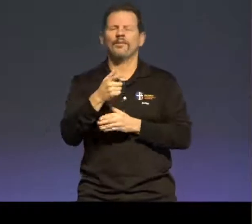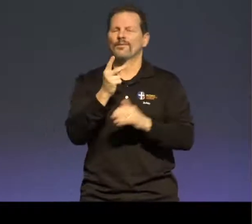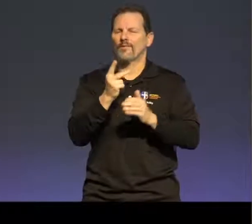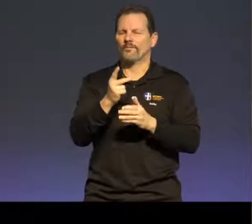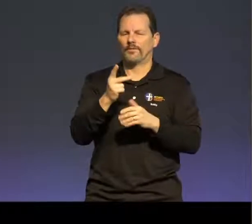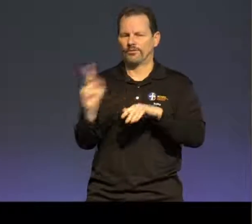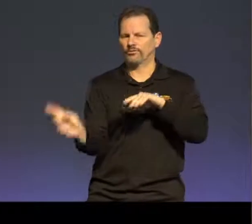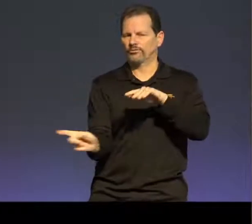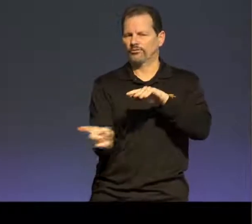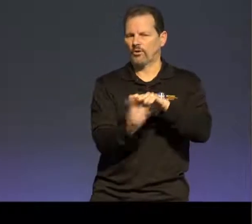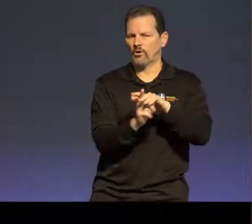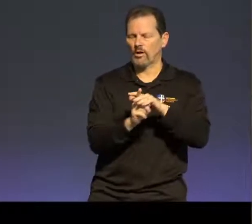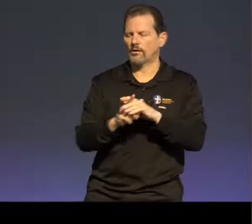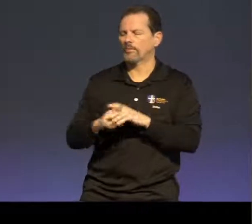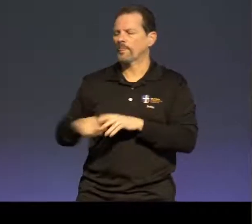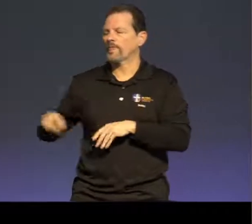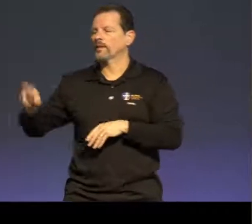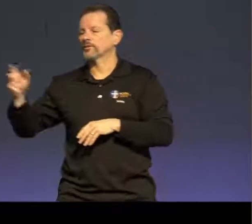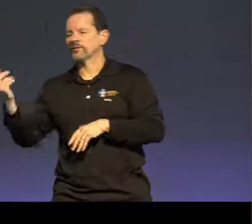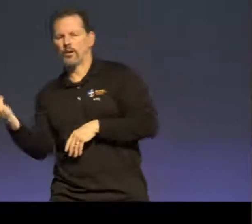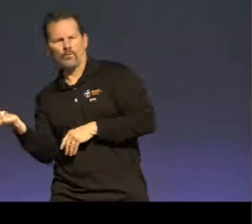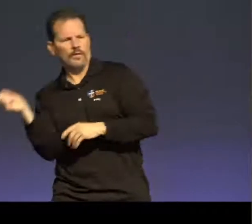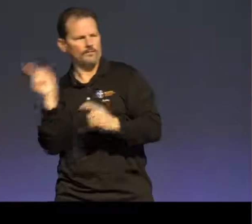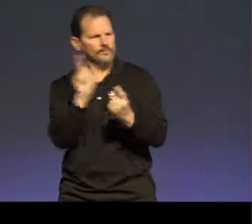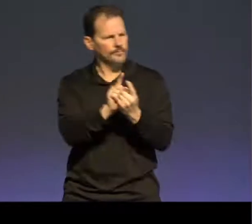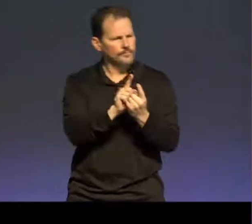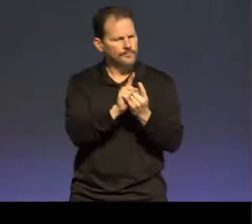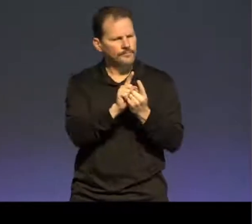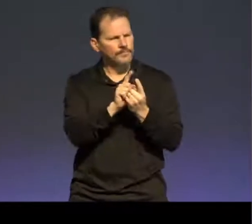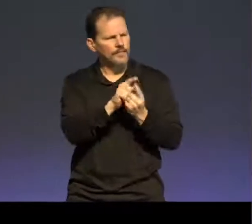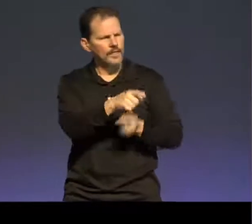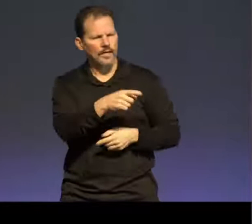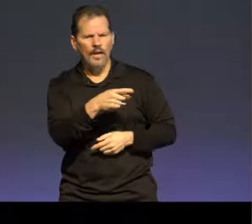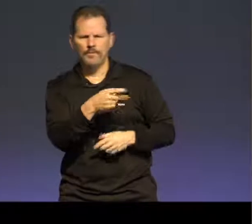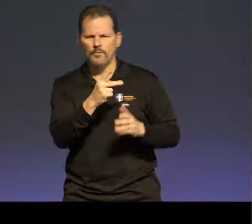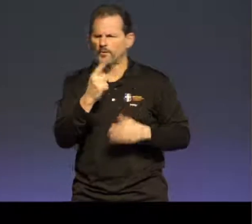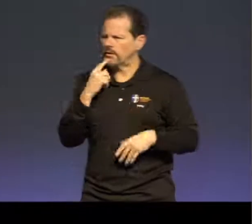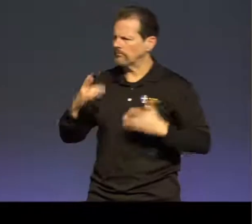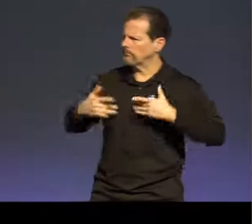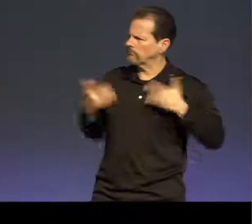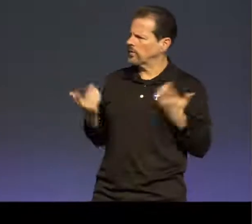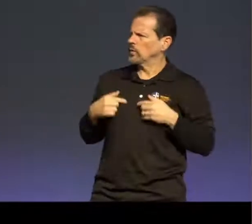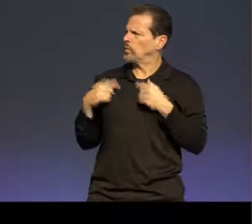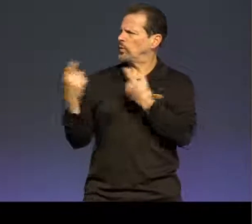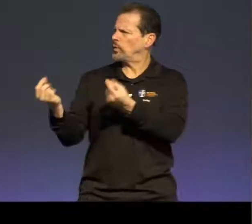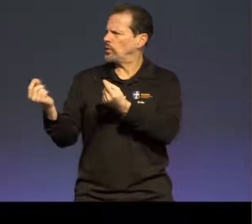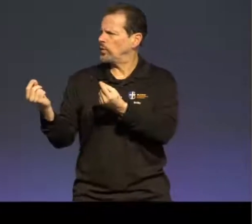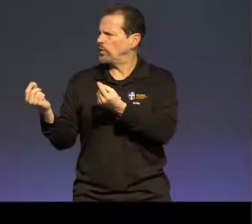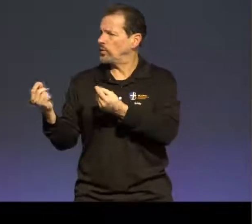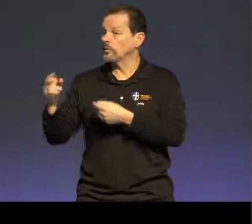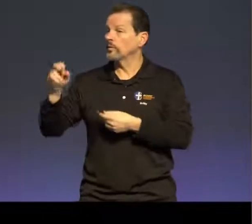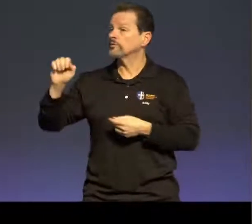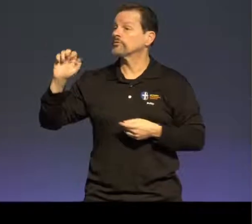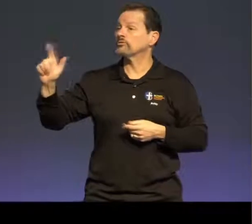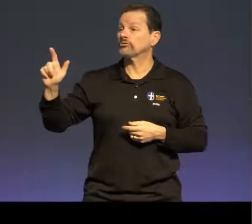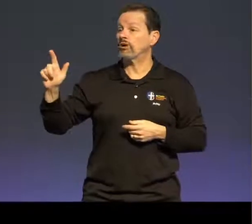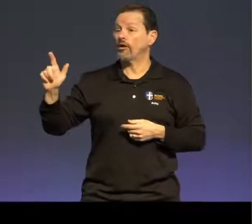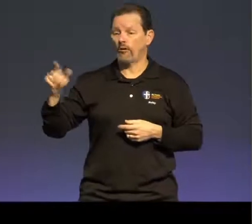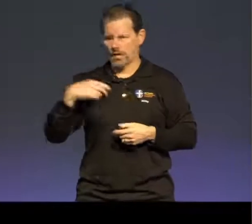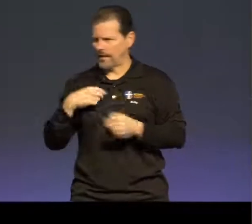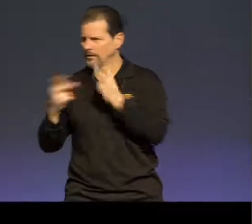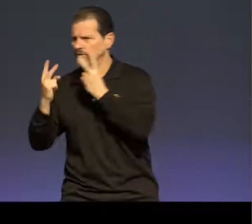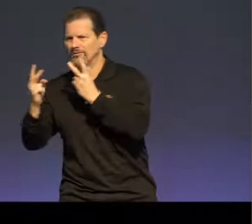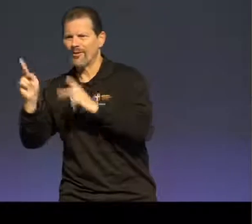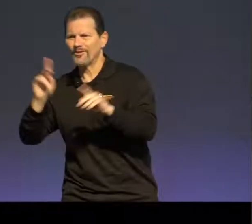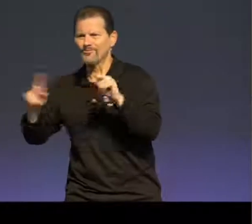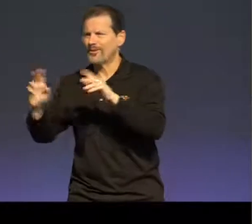him. Samuel said, what have you done? And Saul said, when I saw the people were scattering from